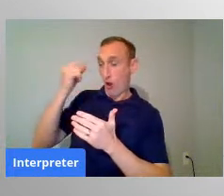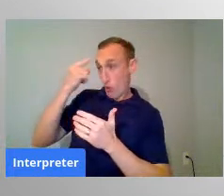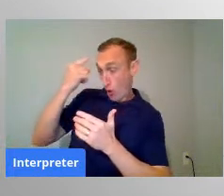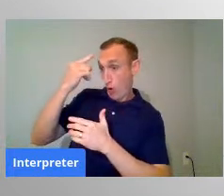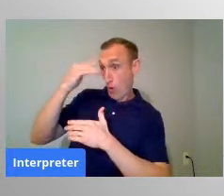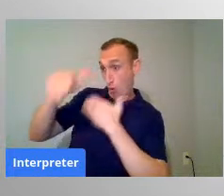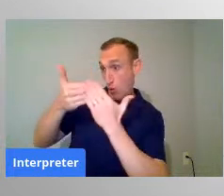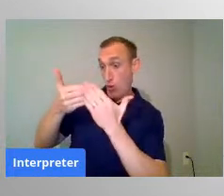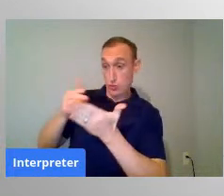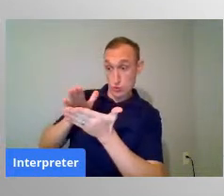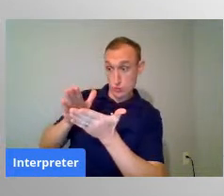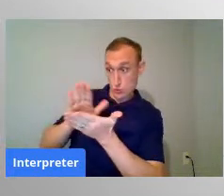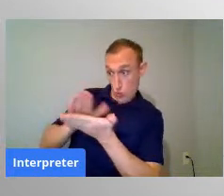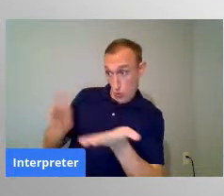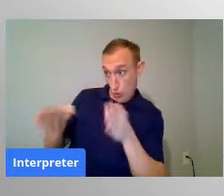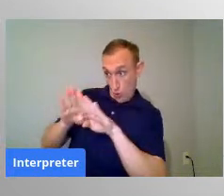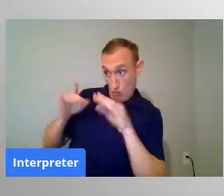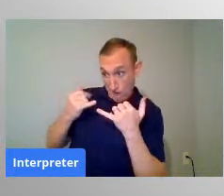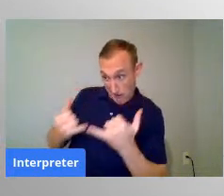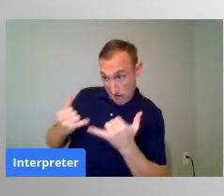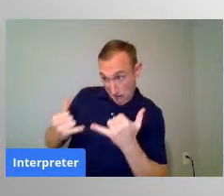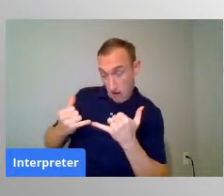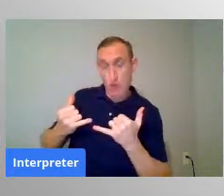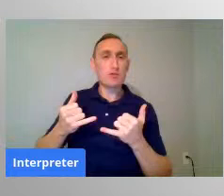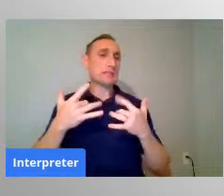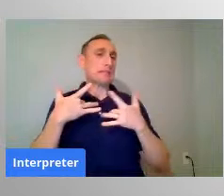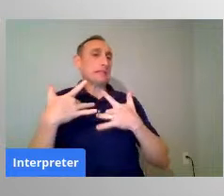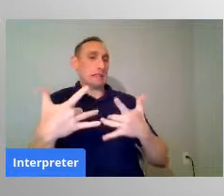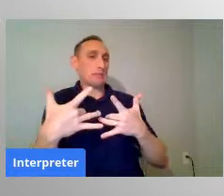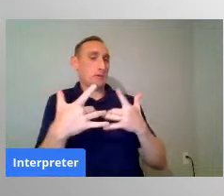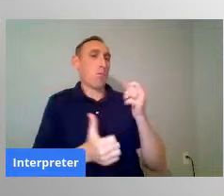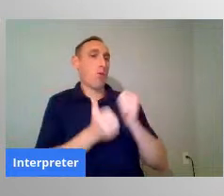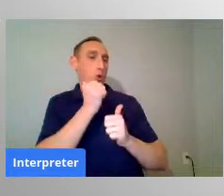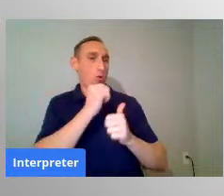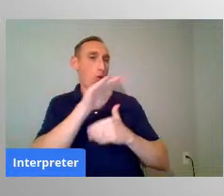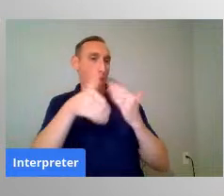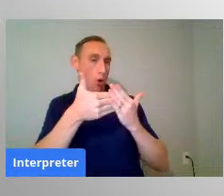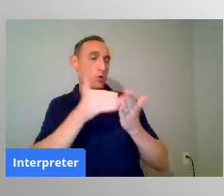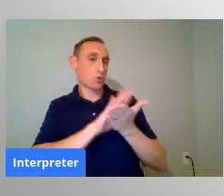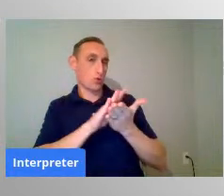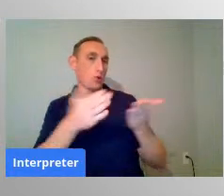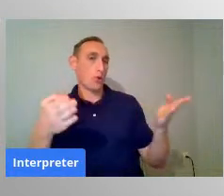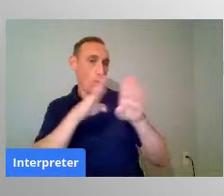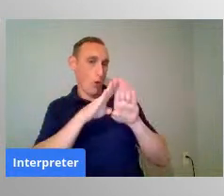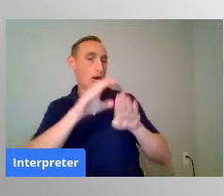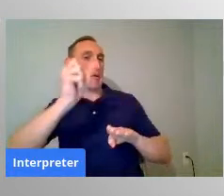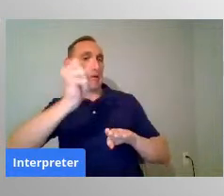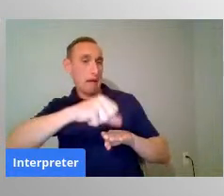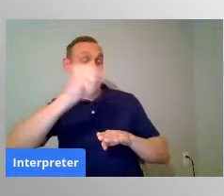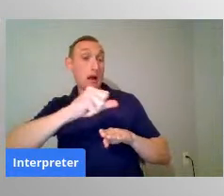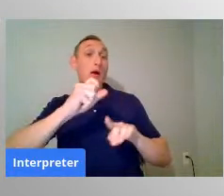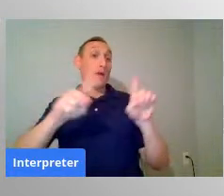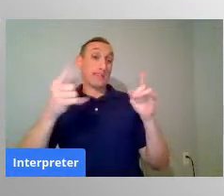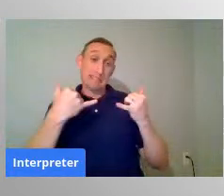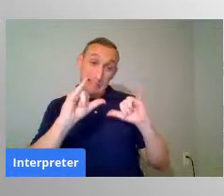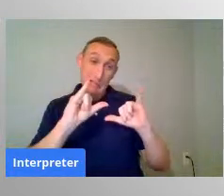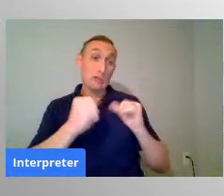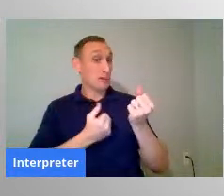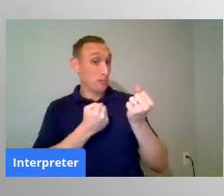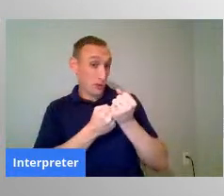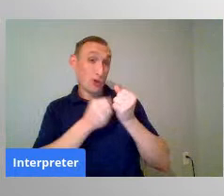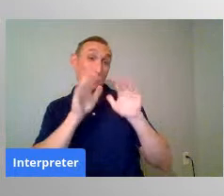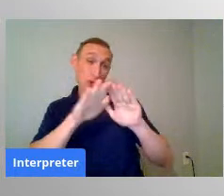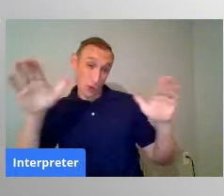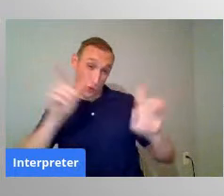Generally so, but again, we have to be able to support children. So if there's 2 or 3 teachers in a building and